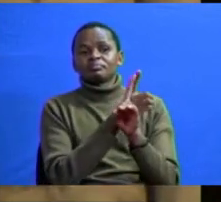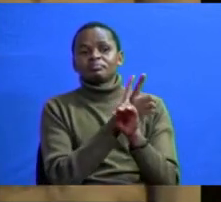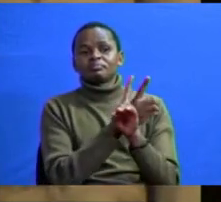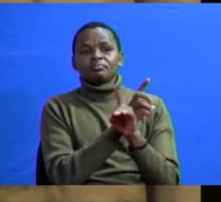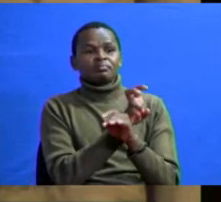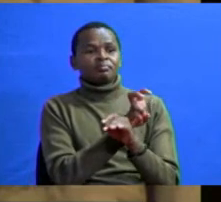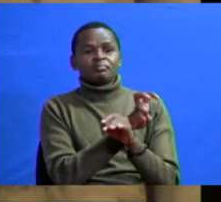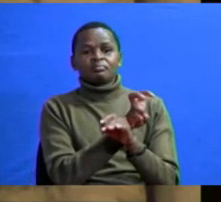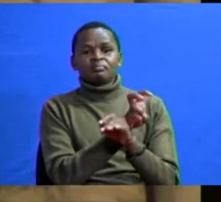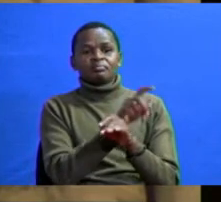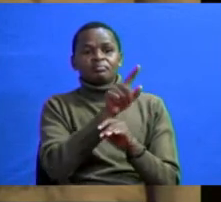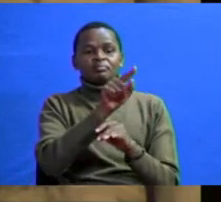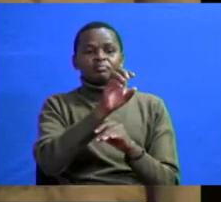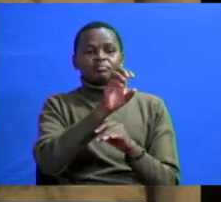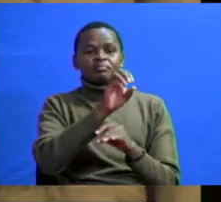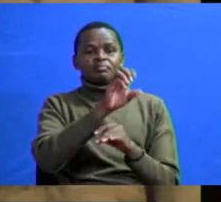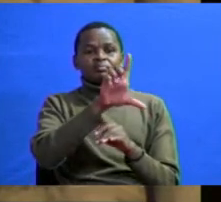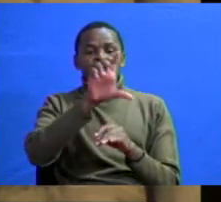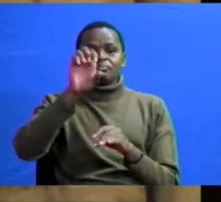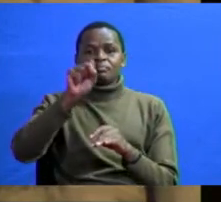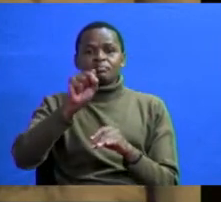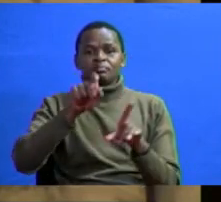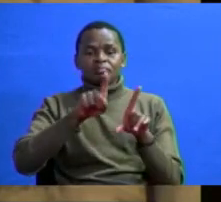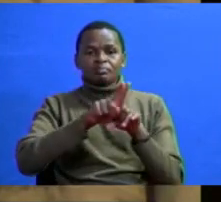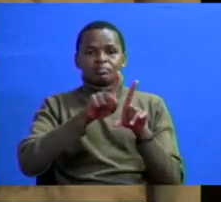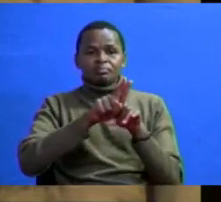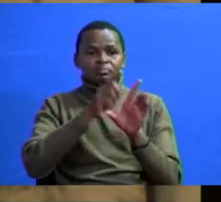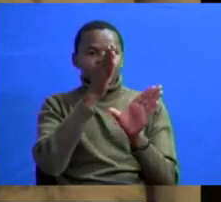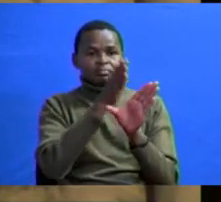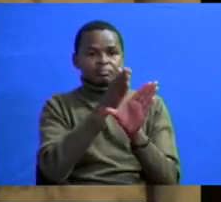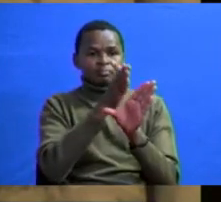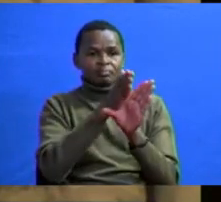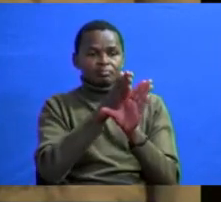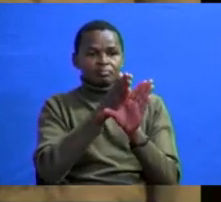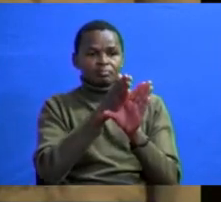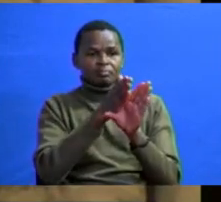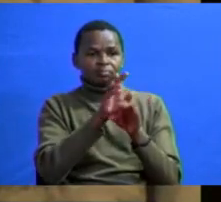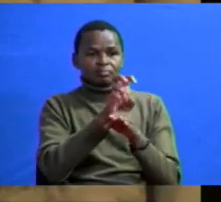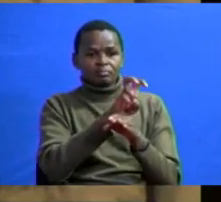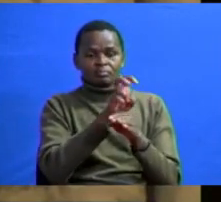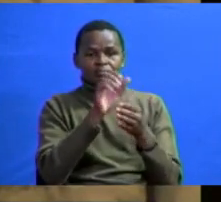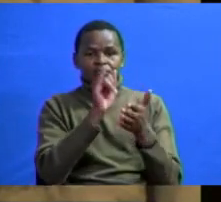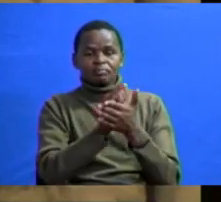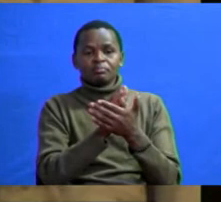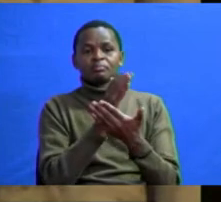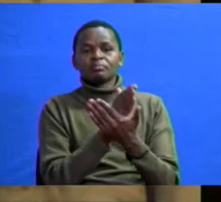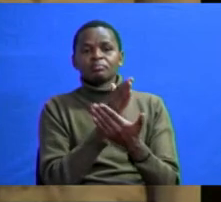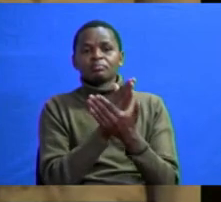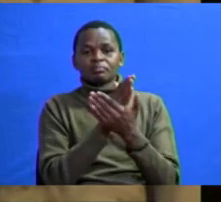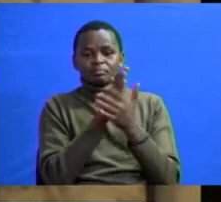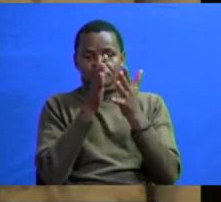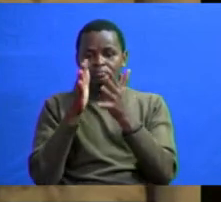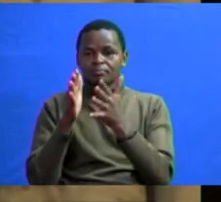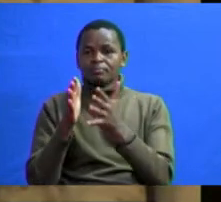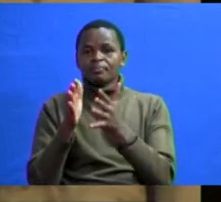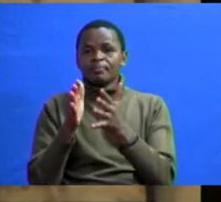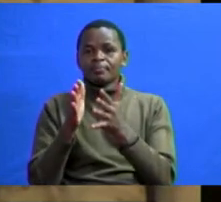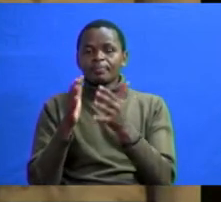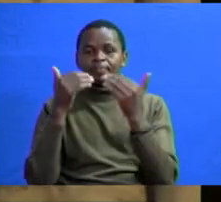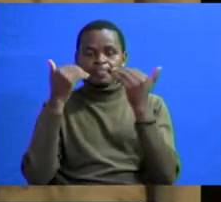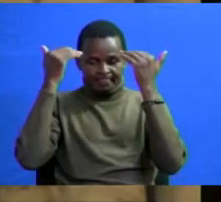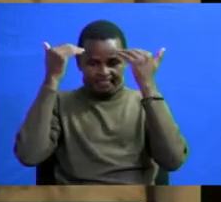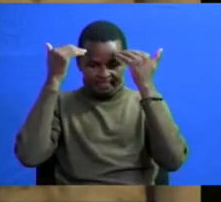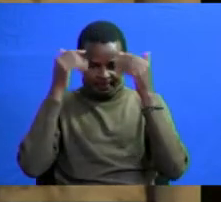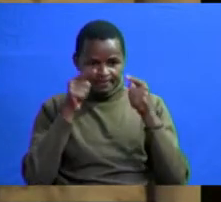screening tools that help us as psychologists to also just verify that indeed this person has depression,